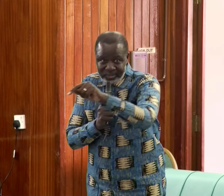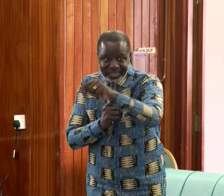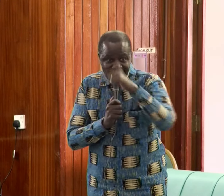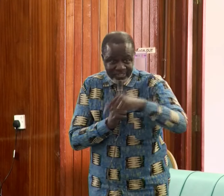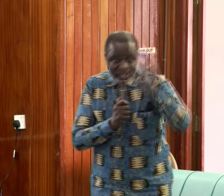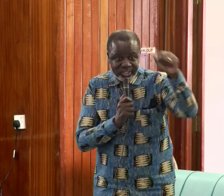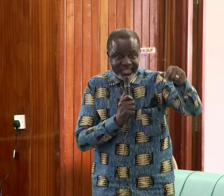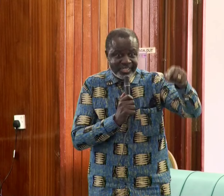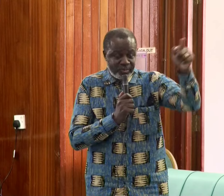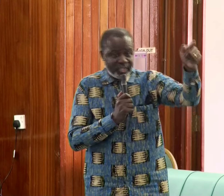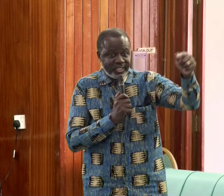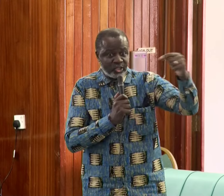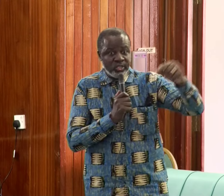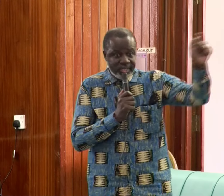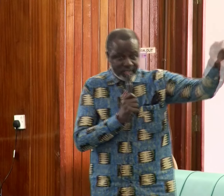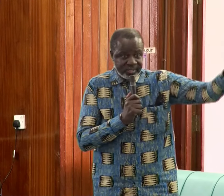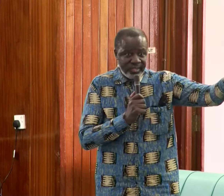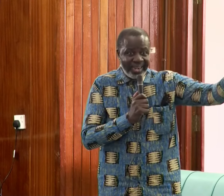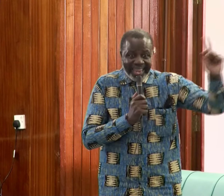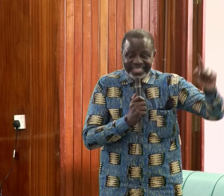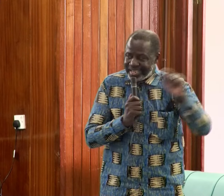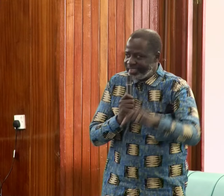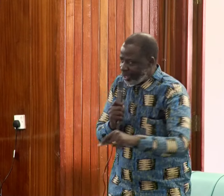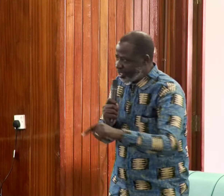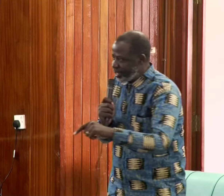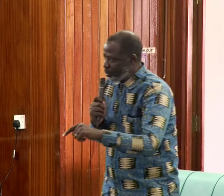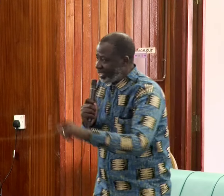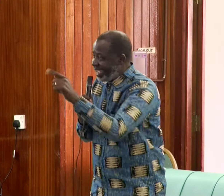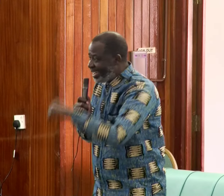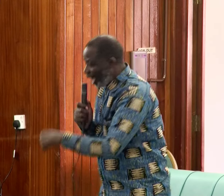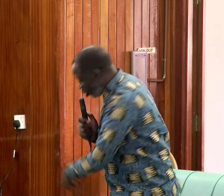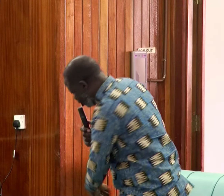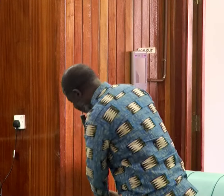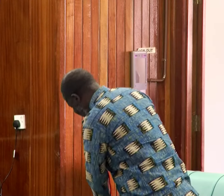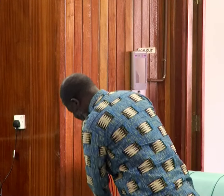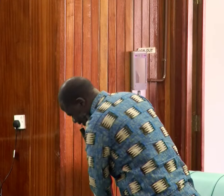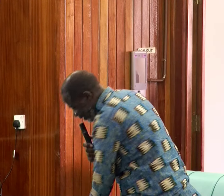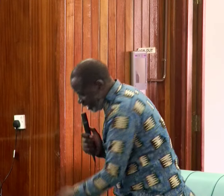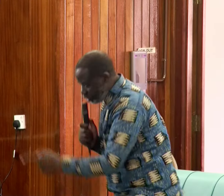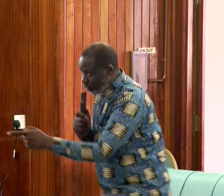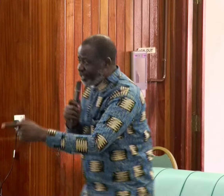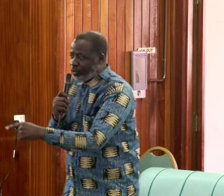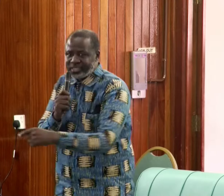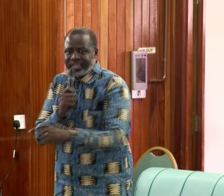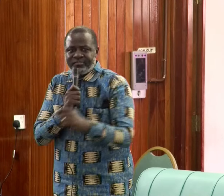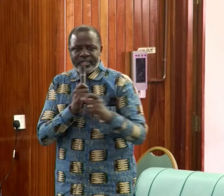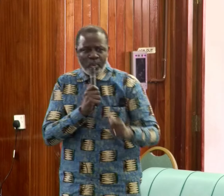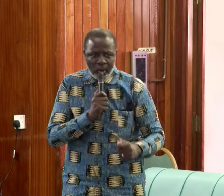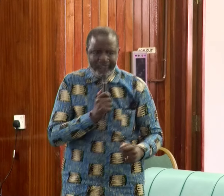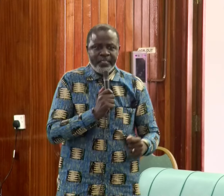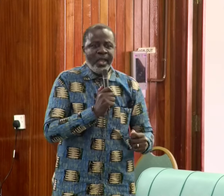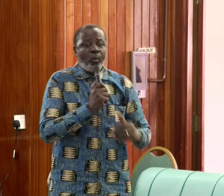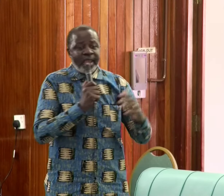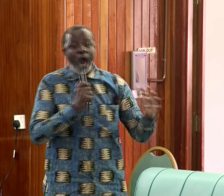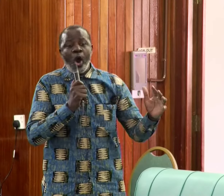Speaker, that our fellow citizens, especially school leaders, can take that, Madam Speaker. In conclusion, as I see it, to reinforce that very